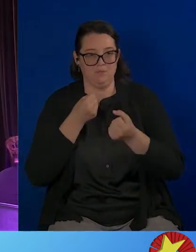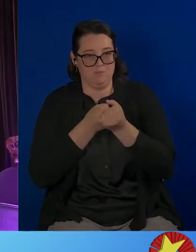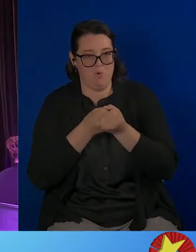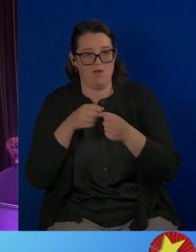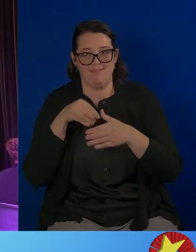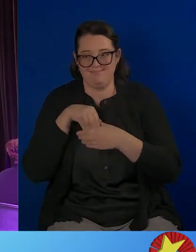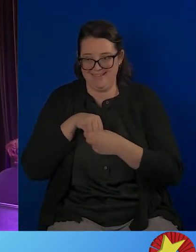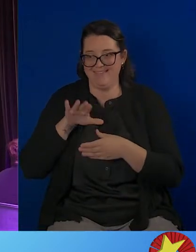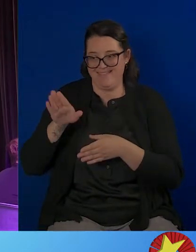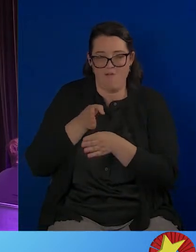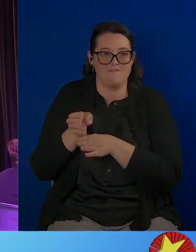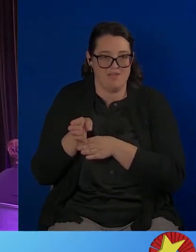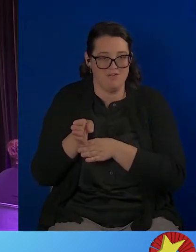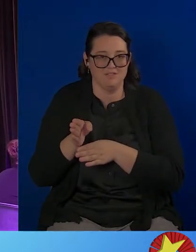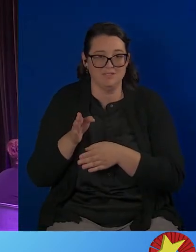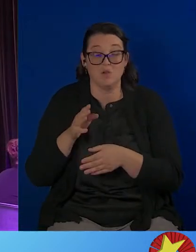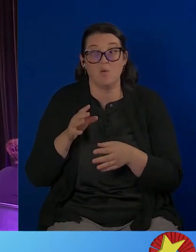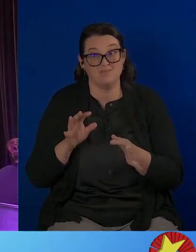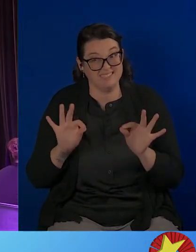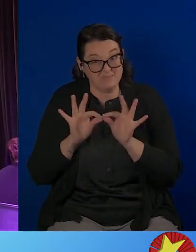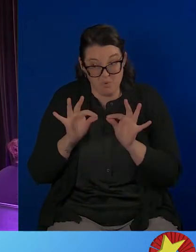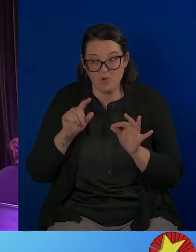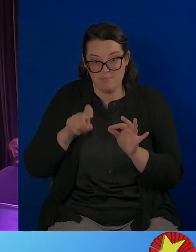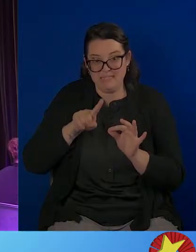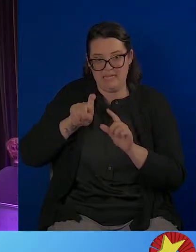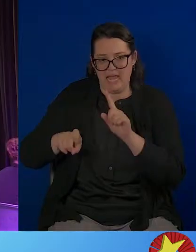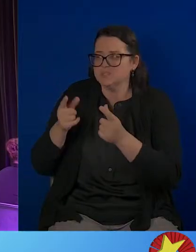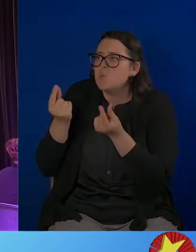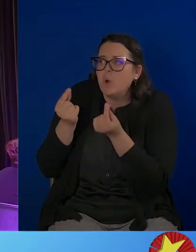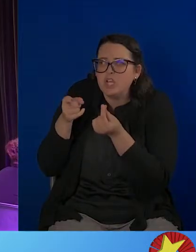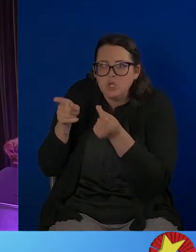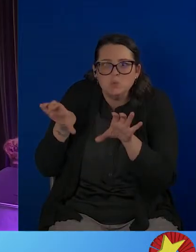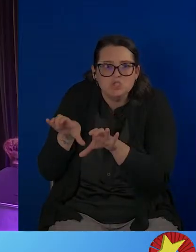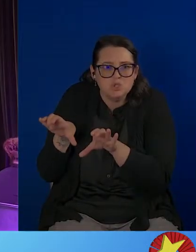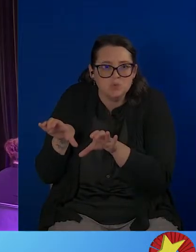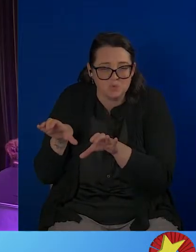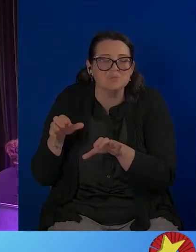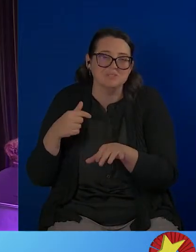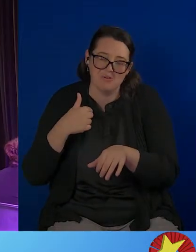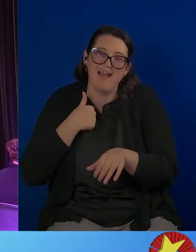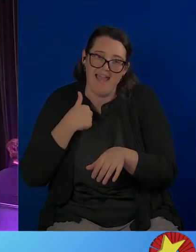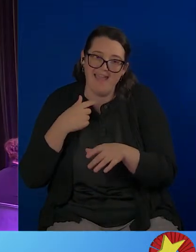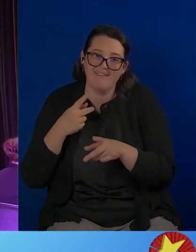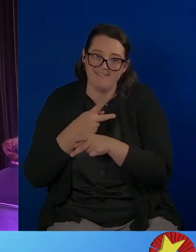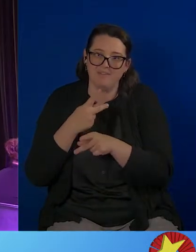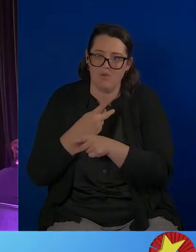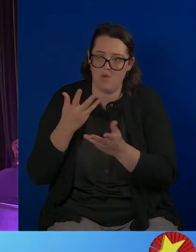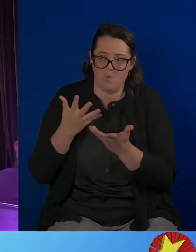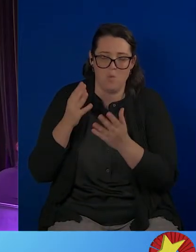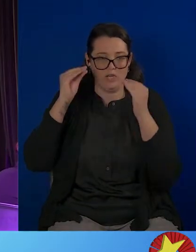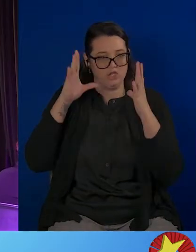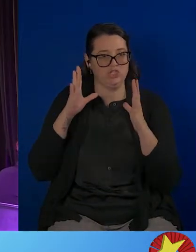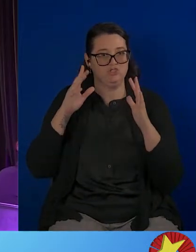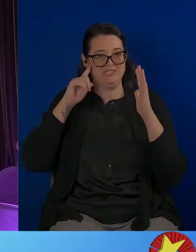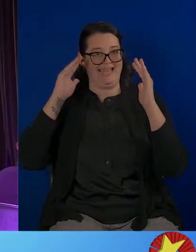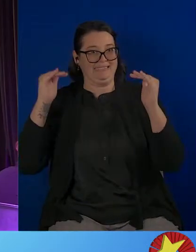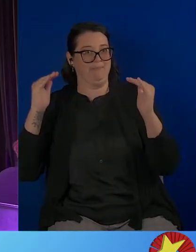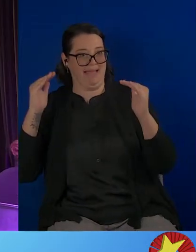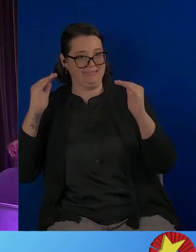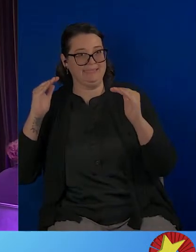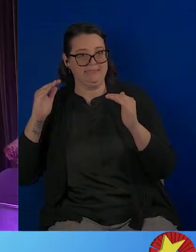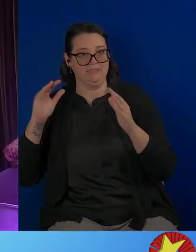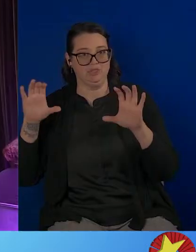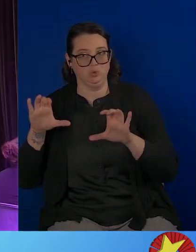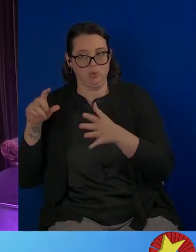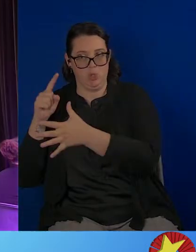they do. And I've asked some pretty hard questions about what is it that teachers are actually expected to do. When I found out those